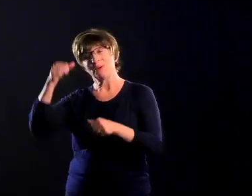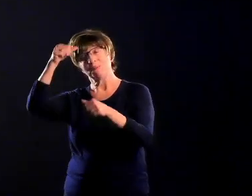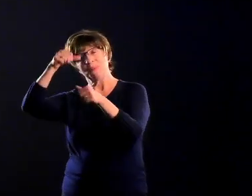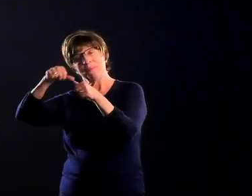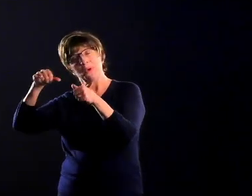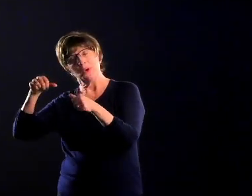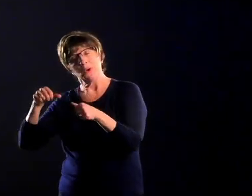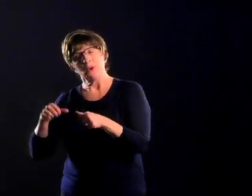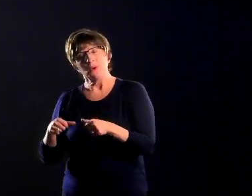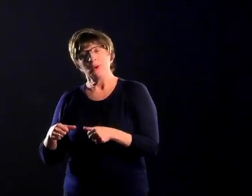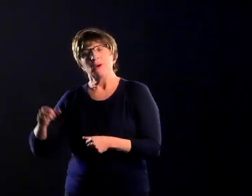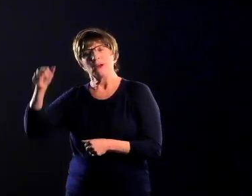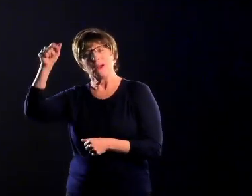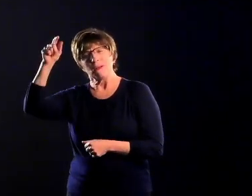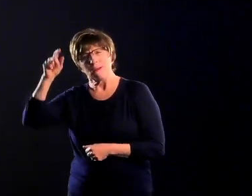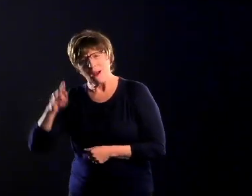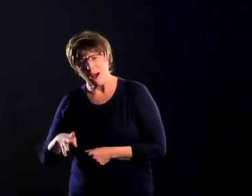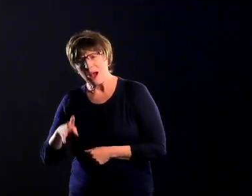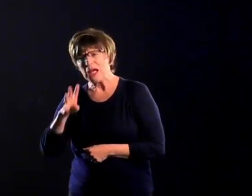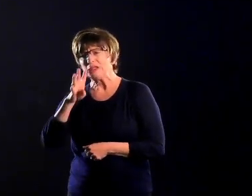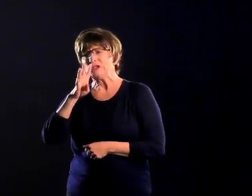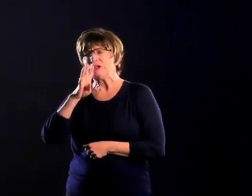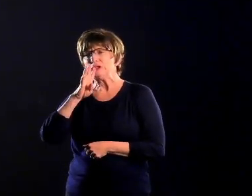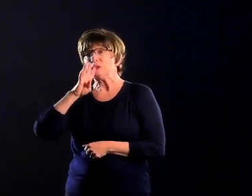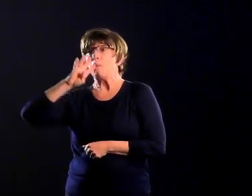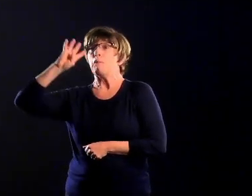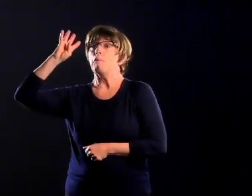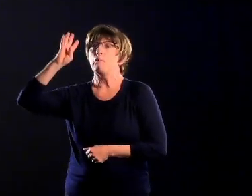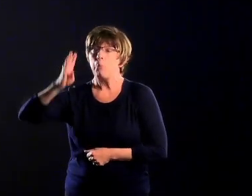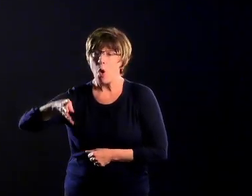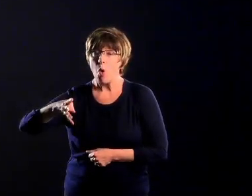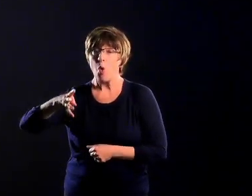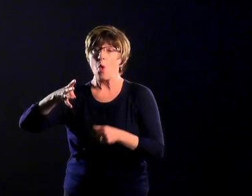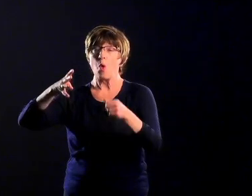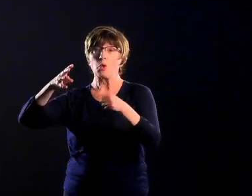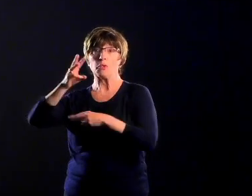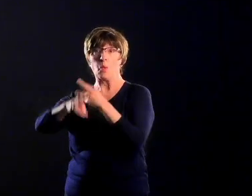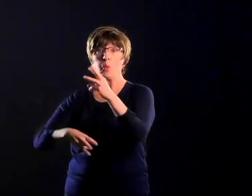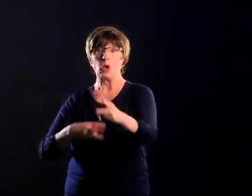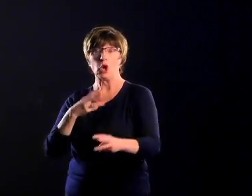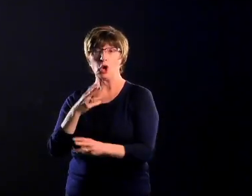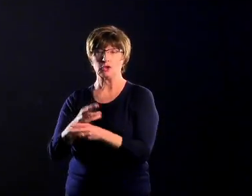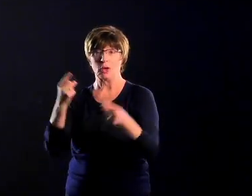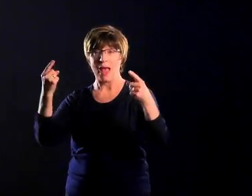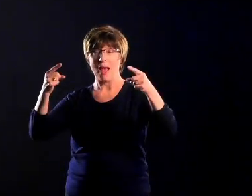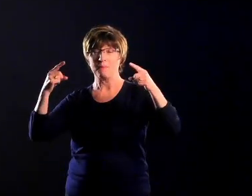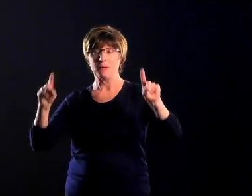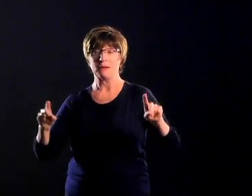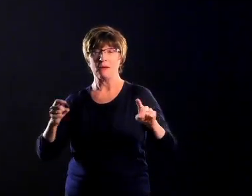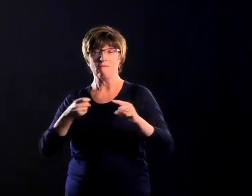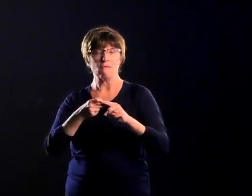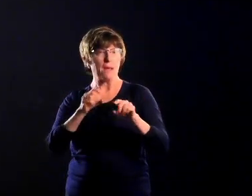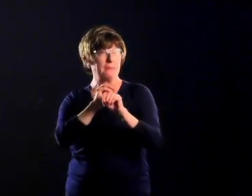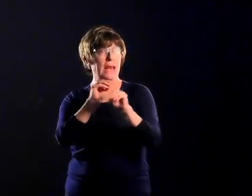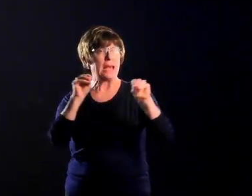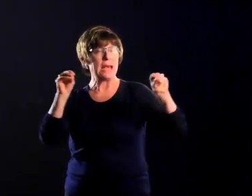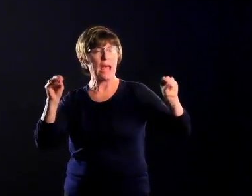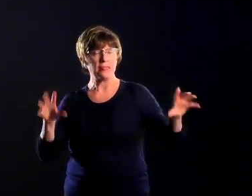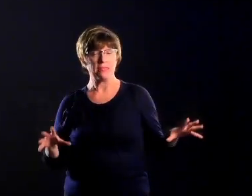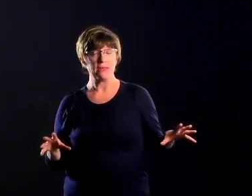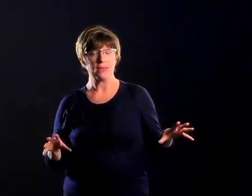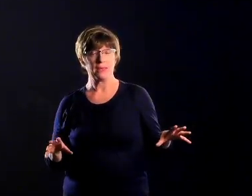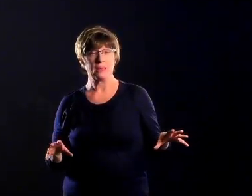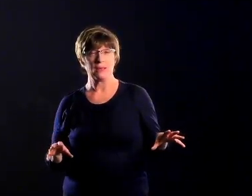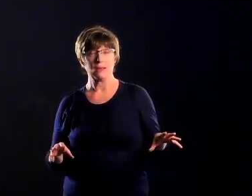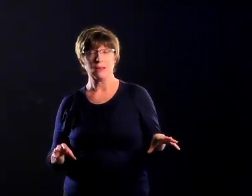that God spoke the world into existence, that out of nothing, and the wonderful phrase is